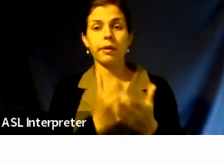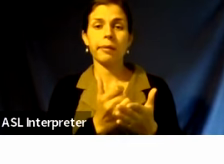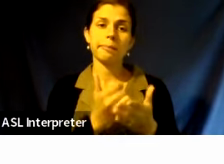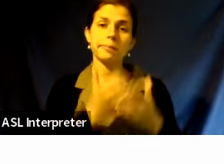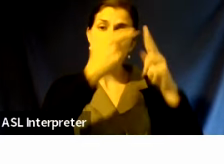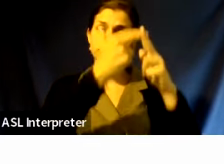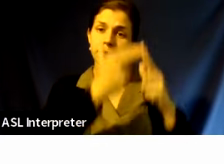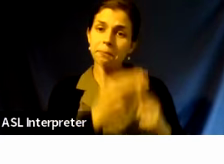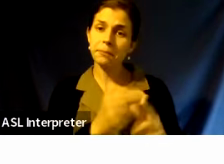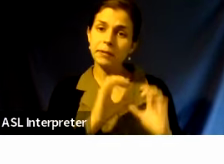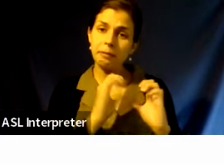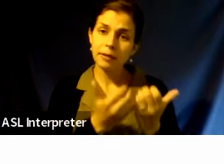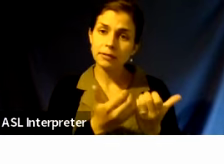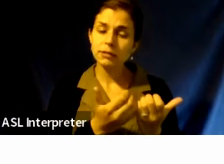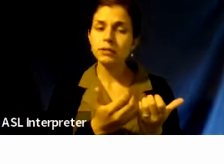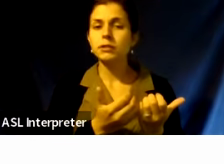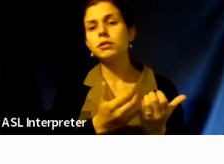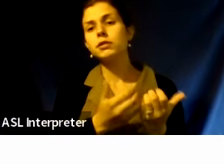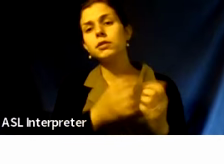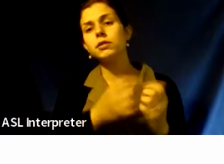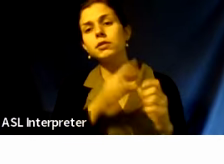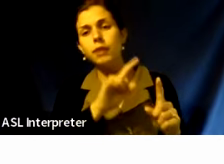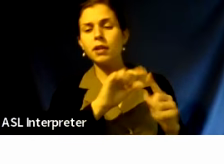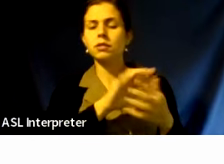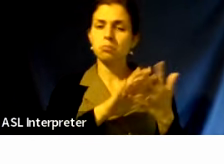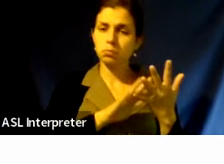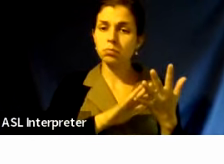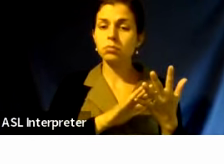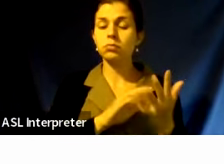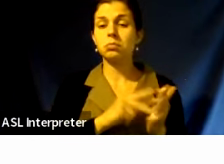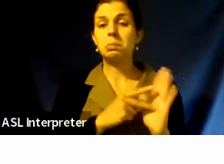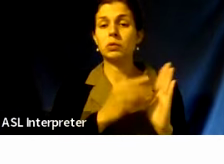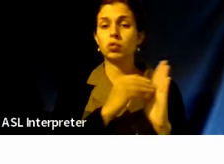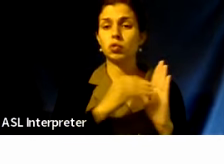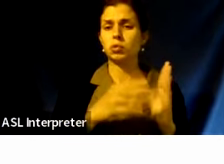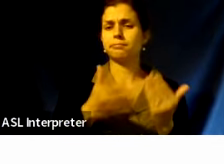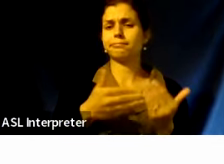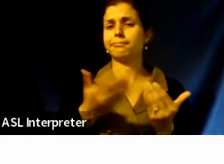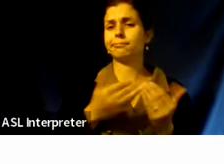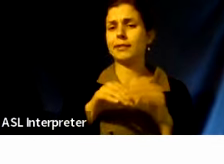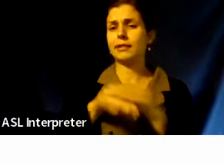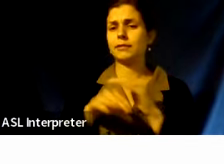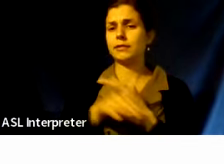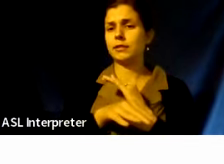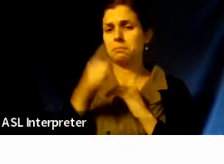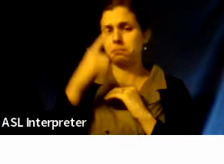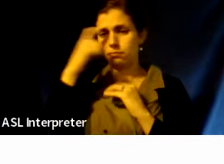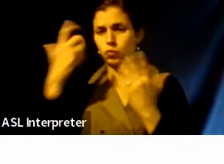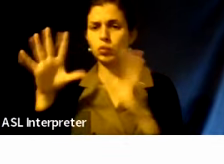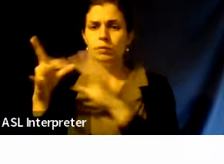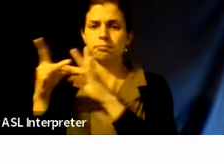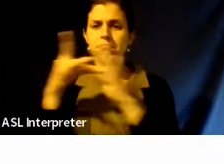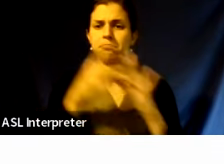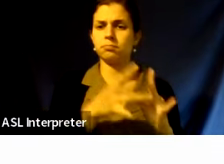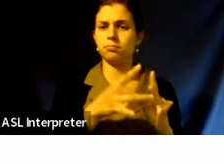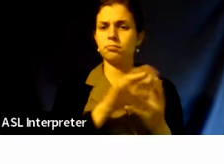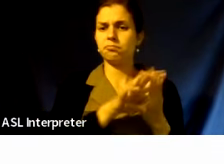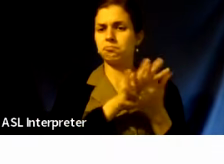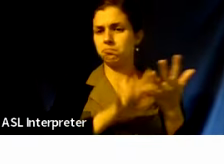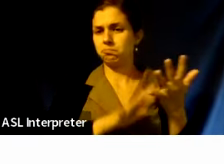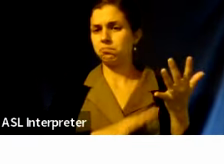other information to make it easier for students to access those different applications, as well as